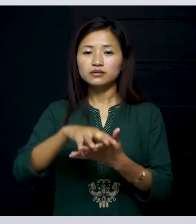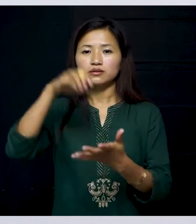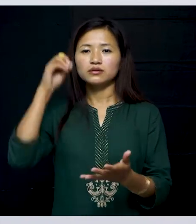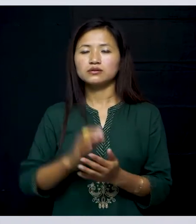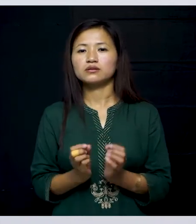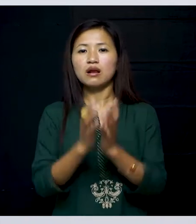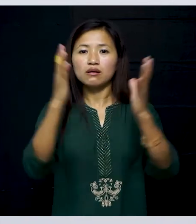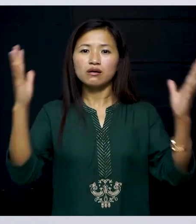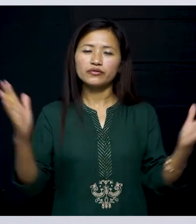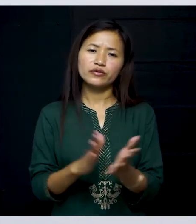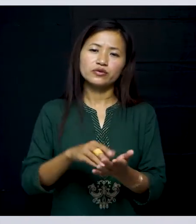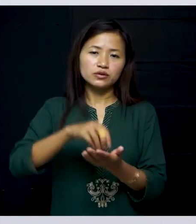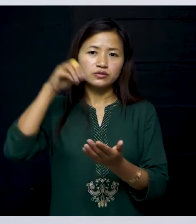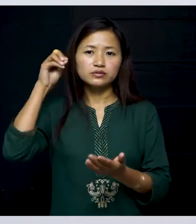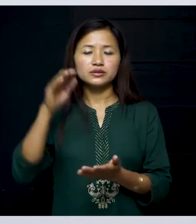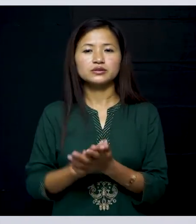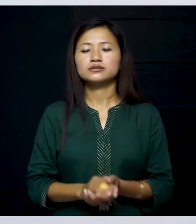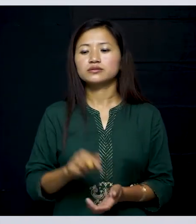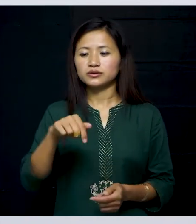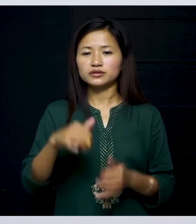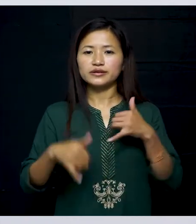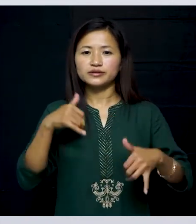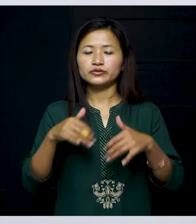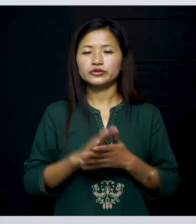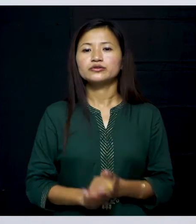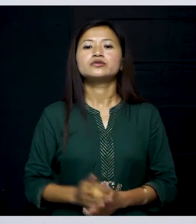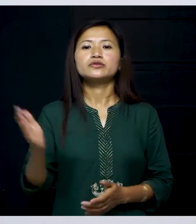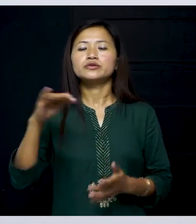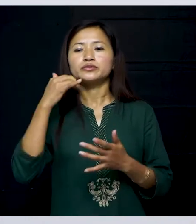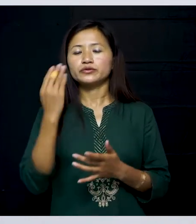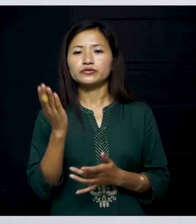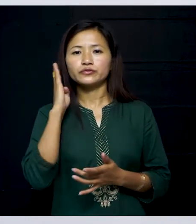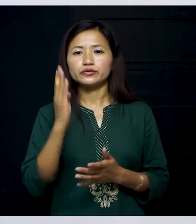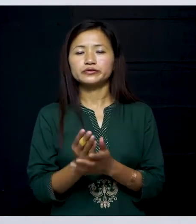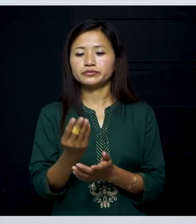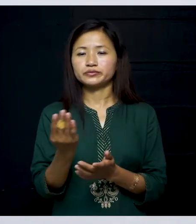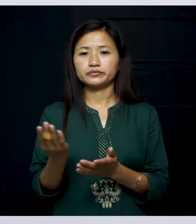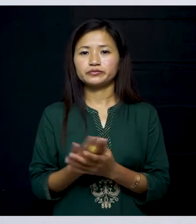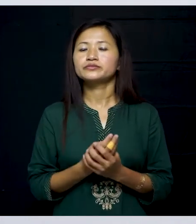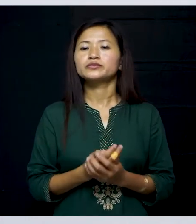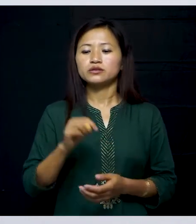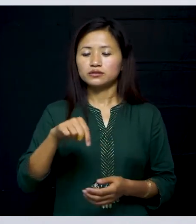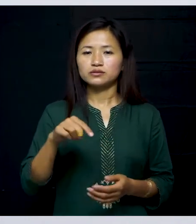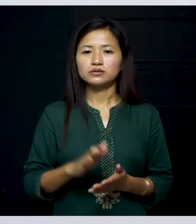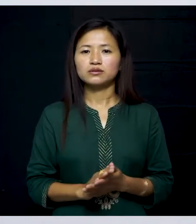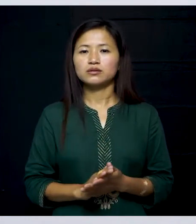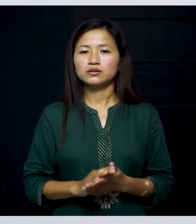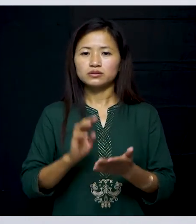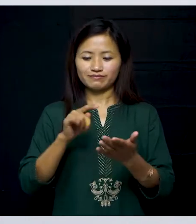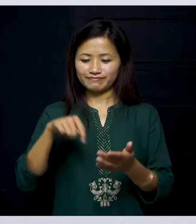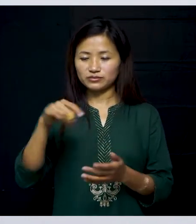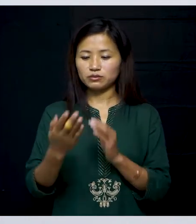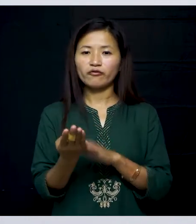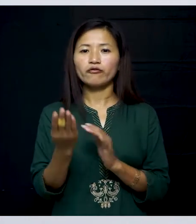lot of lesson related activities from your phones. But if you do not know how to use it and that phone becomes your master,